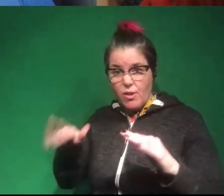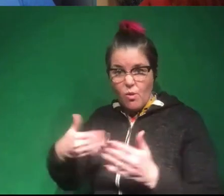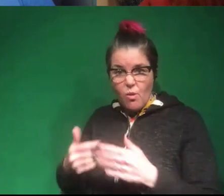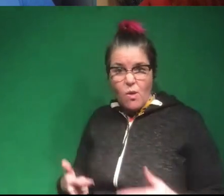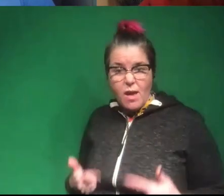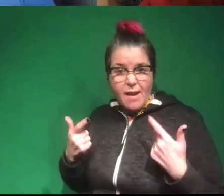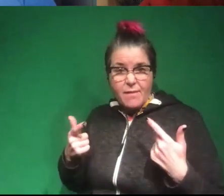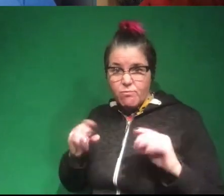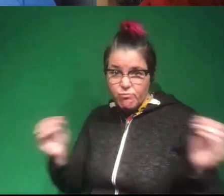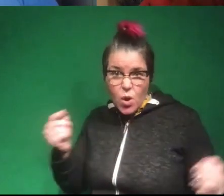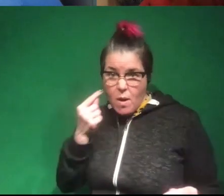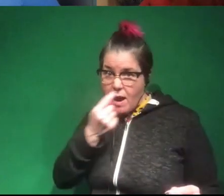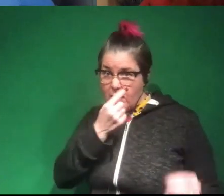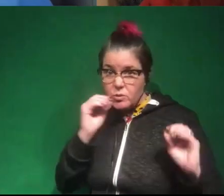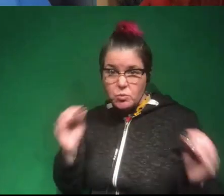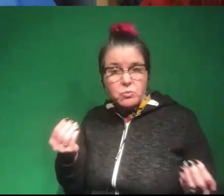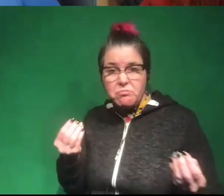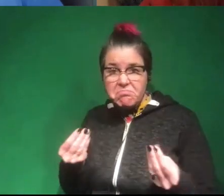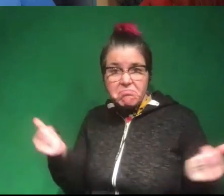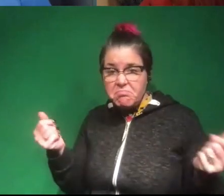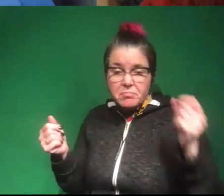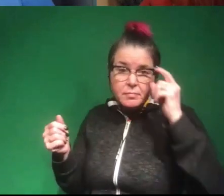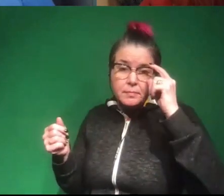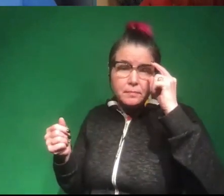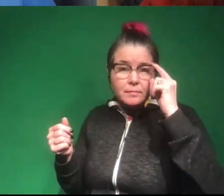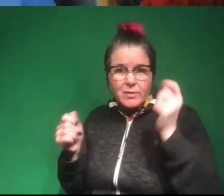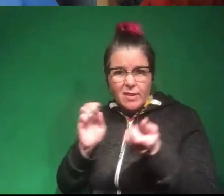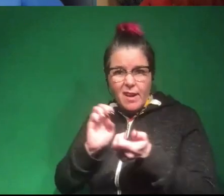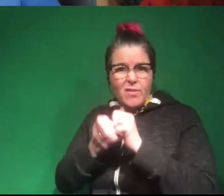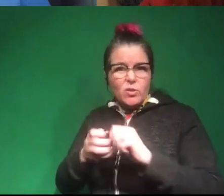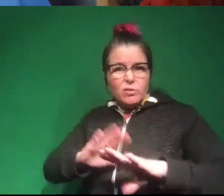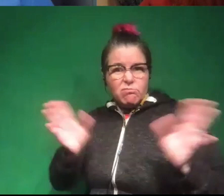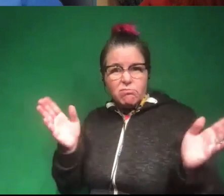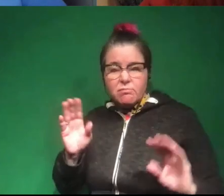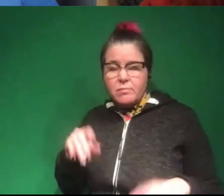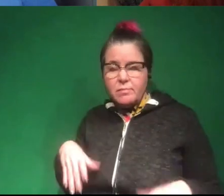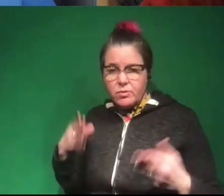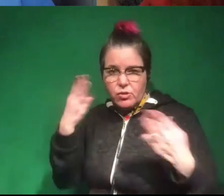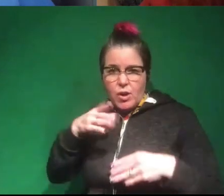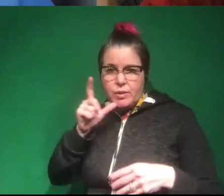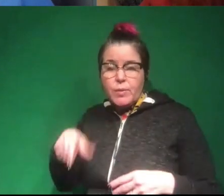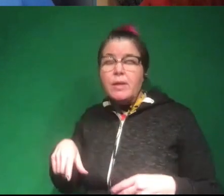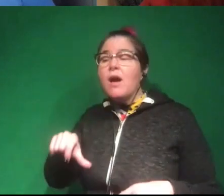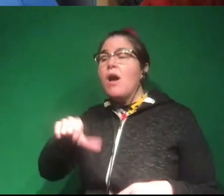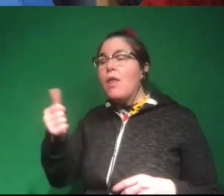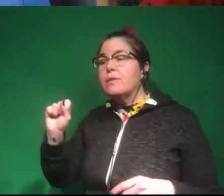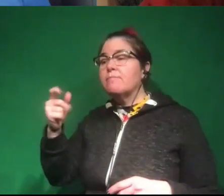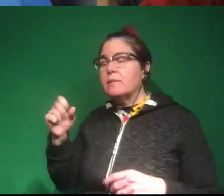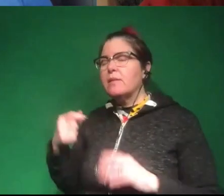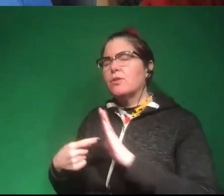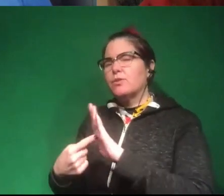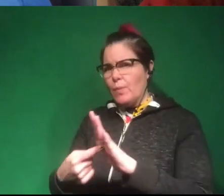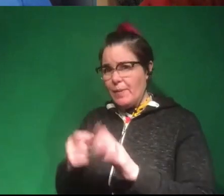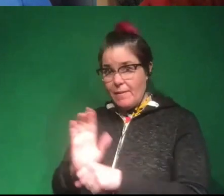They don't even have eyes anymore. Because why have them? It's all dark. There's other species like the ones that I showed you in that